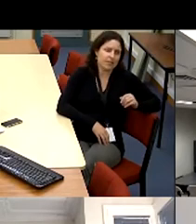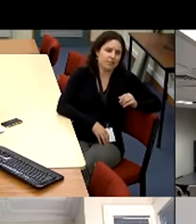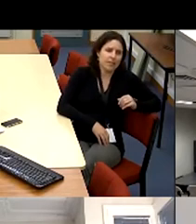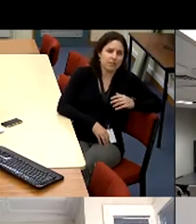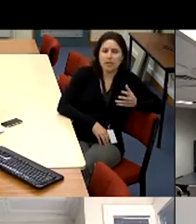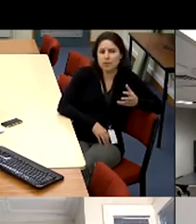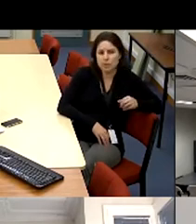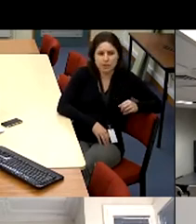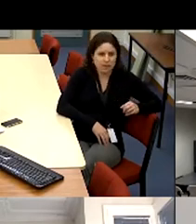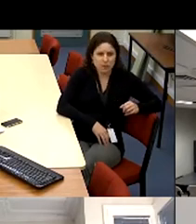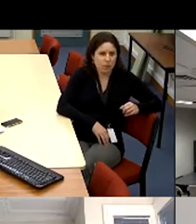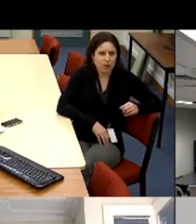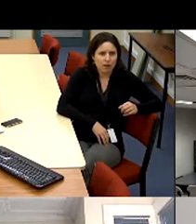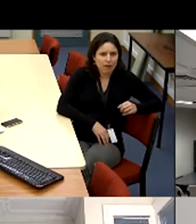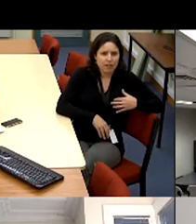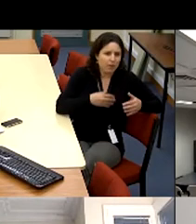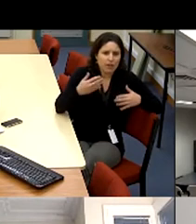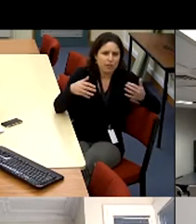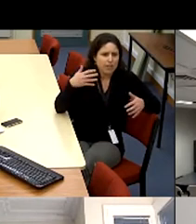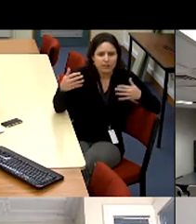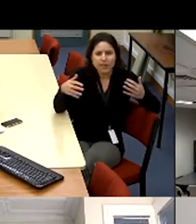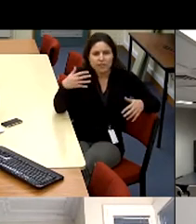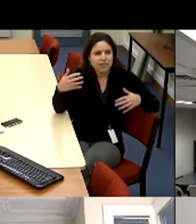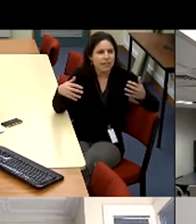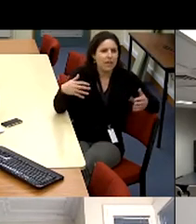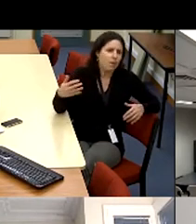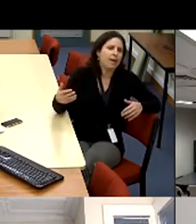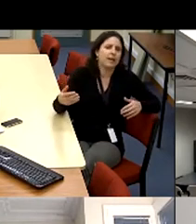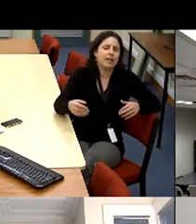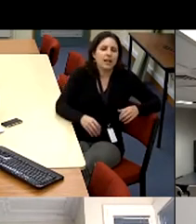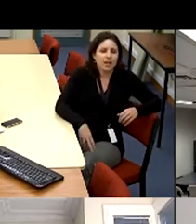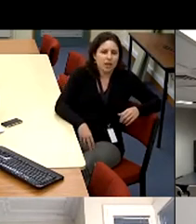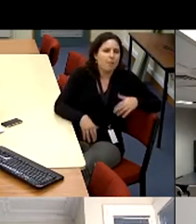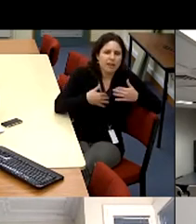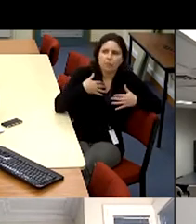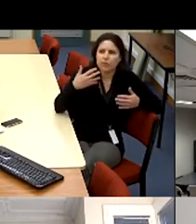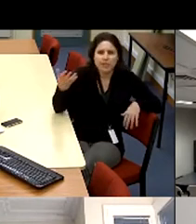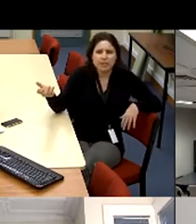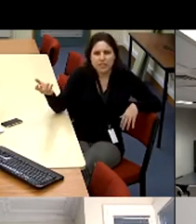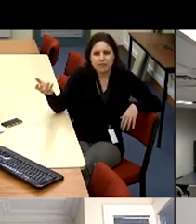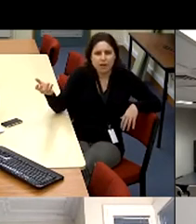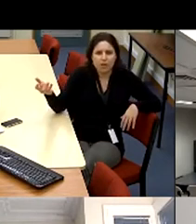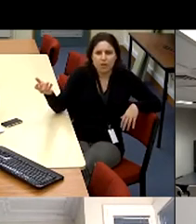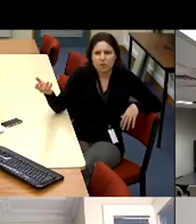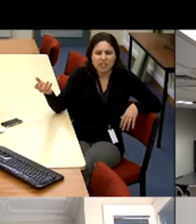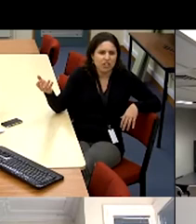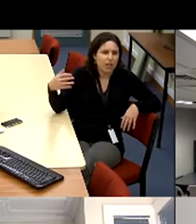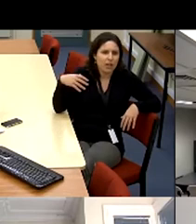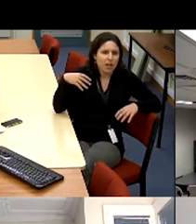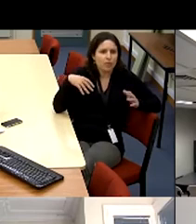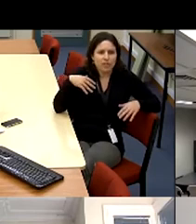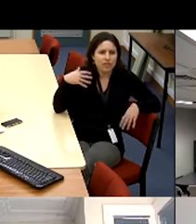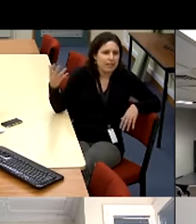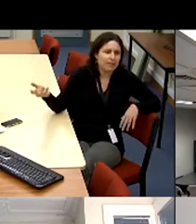get us extra resources or, you know, they're kind of using their agency in that way. Like, I may not personally identify with it, but